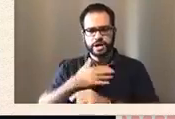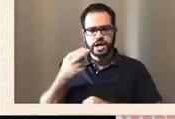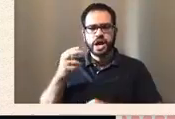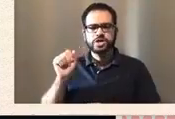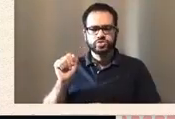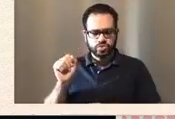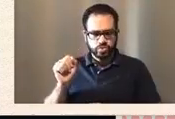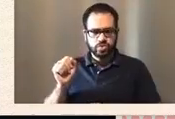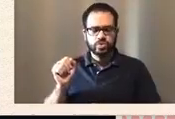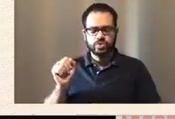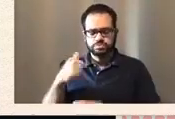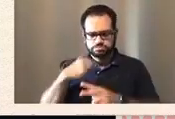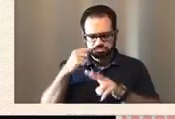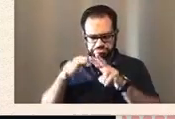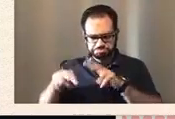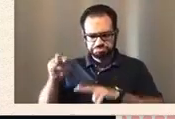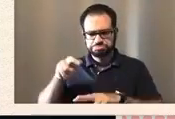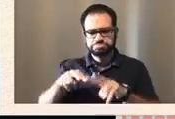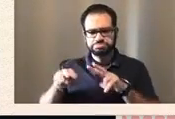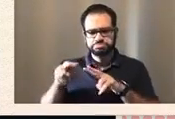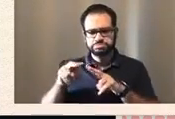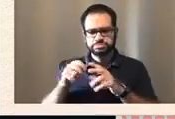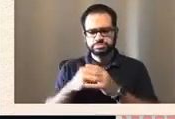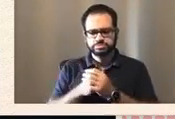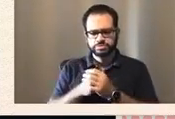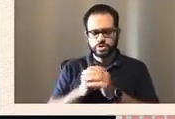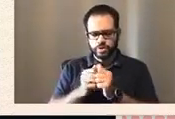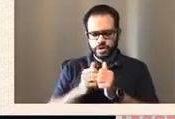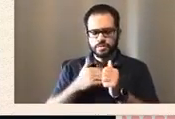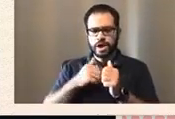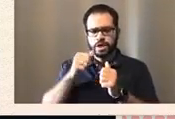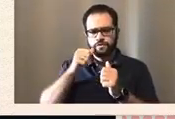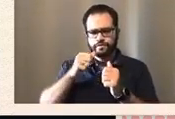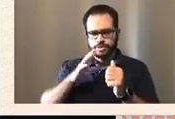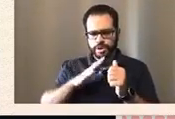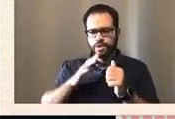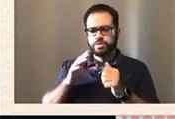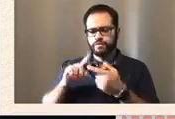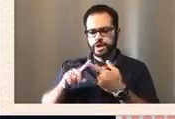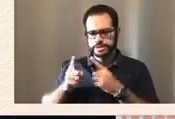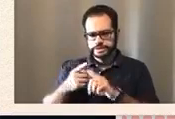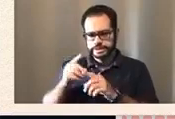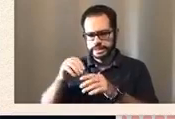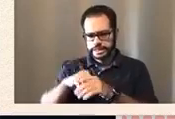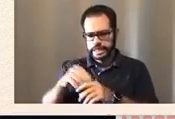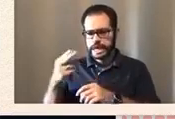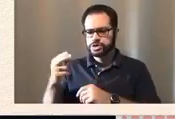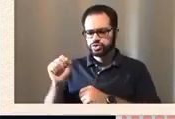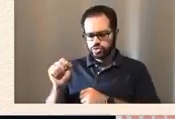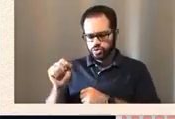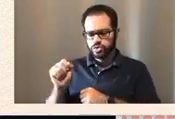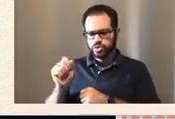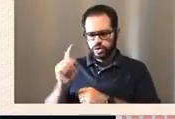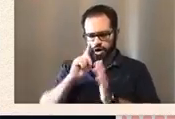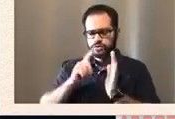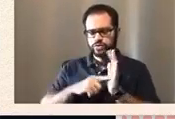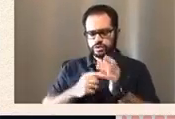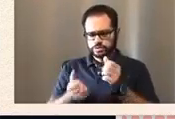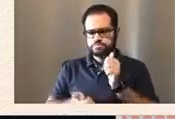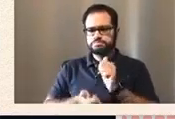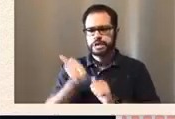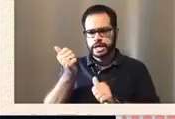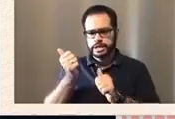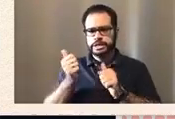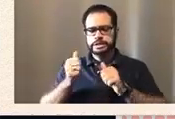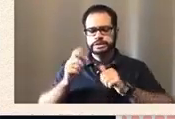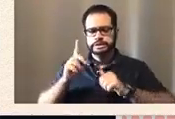observed alongside my female classmates when I was in high school is that many disabilities often have gender differences.